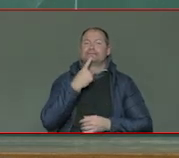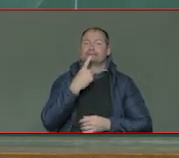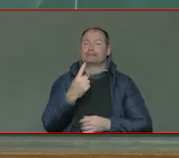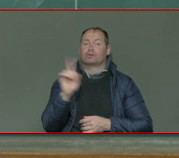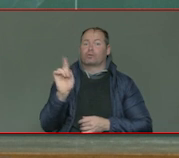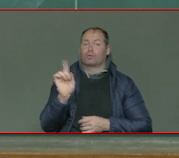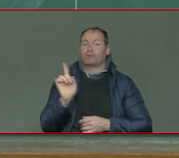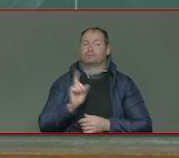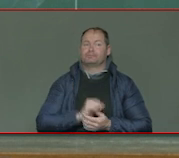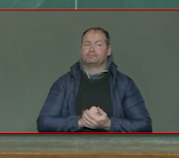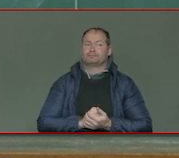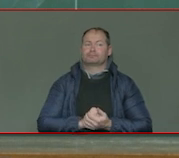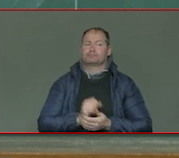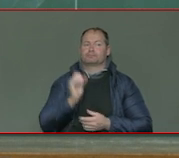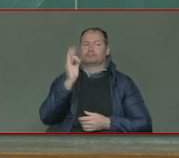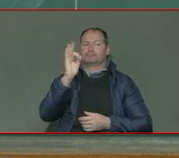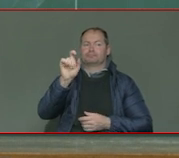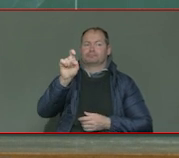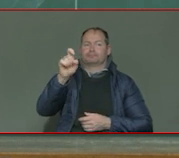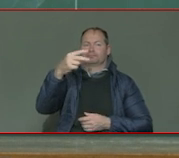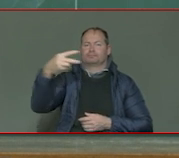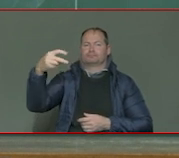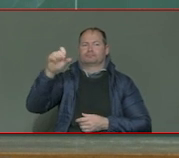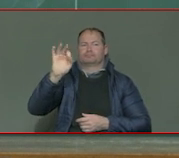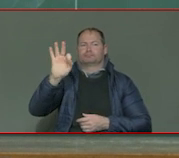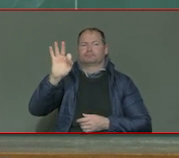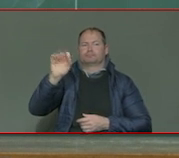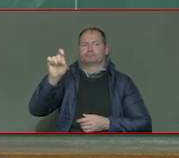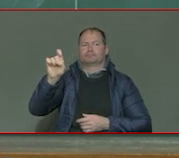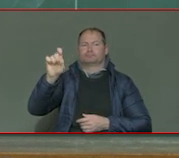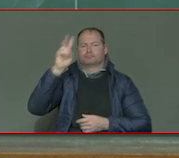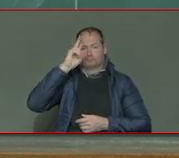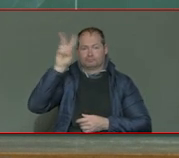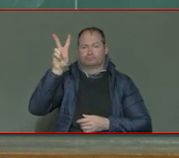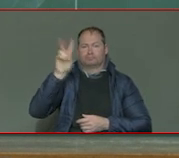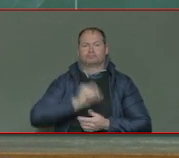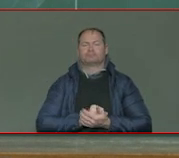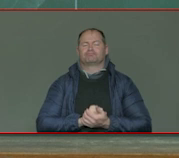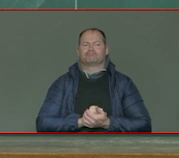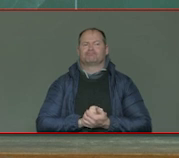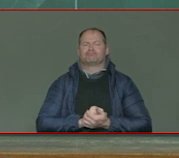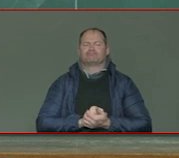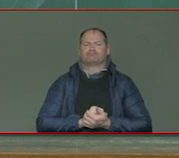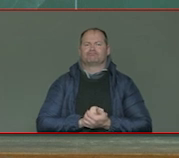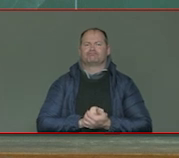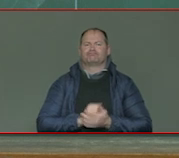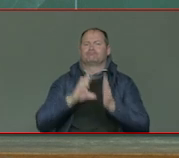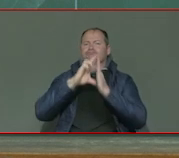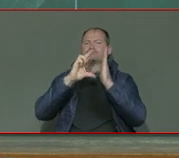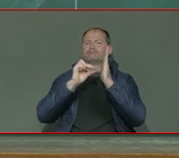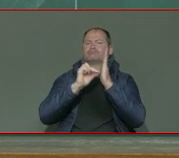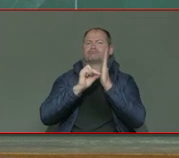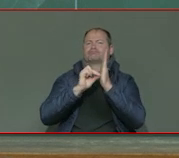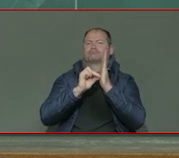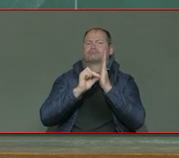now we're going to say fx is equal to 3x squared. Now, what is the notation I need to